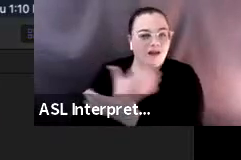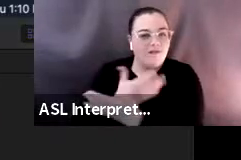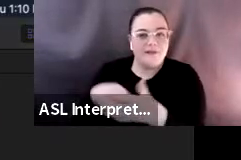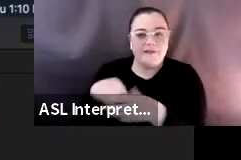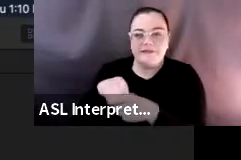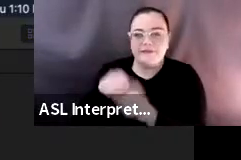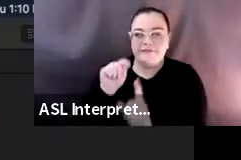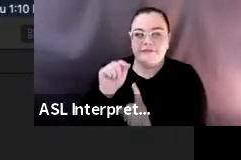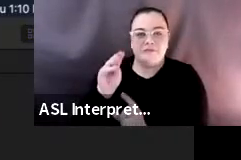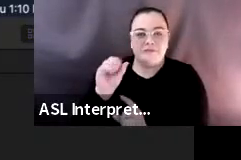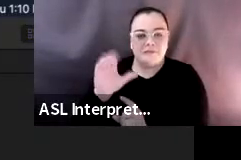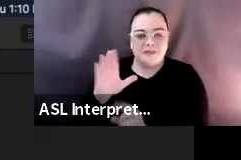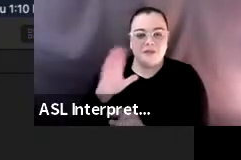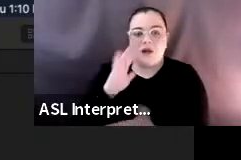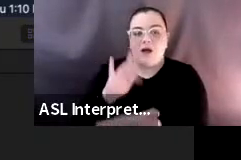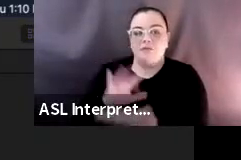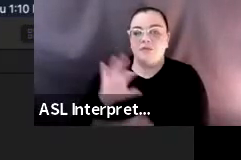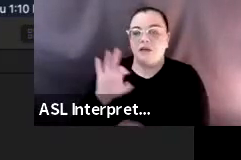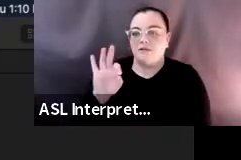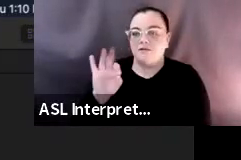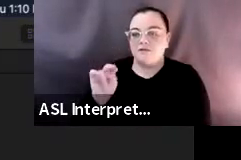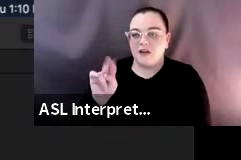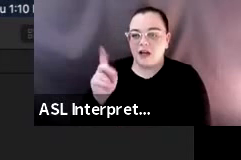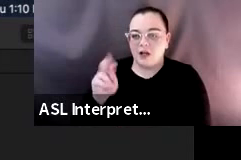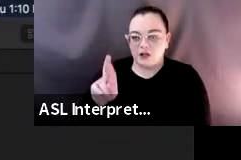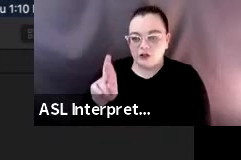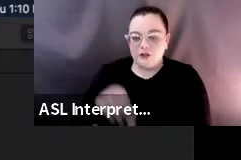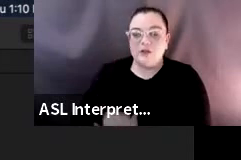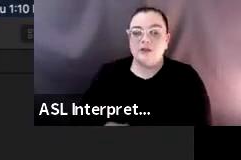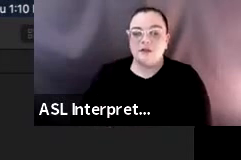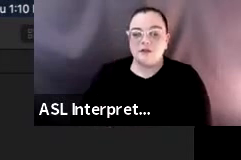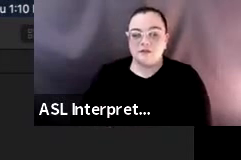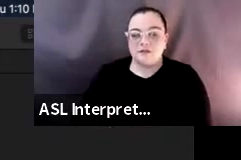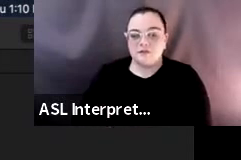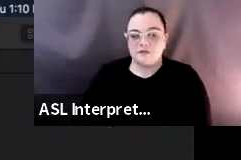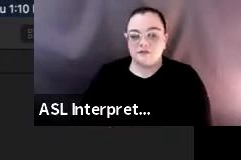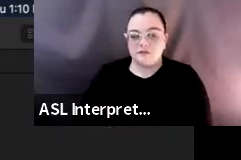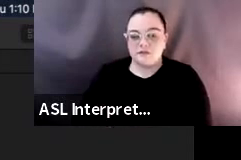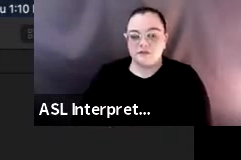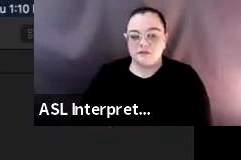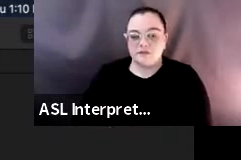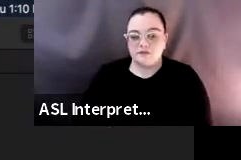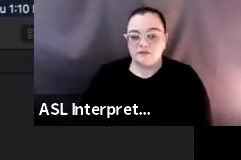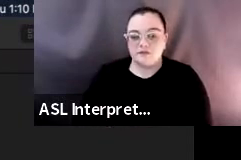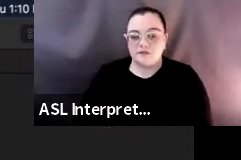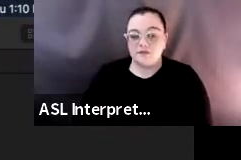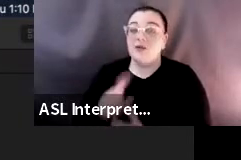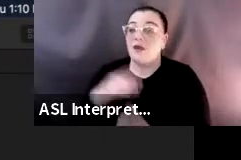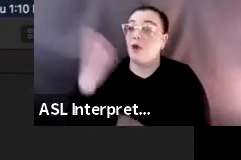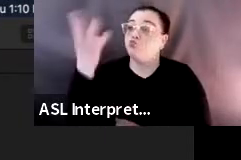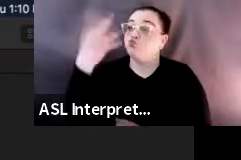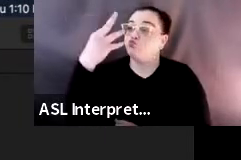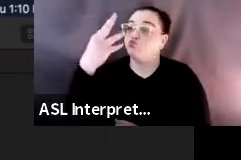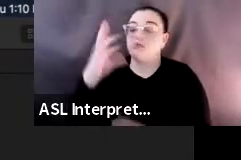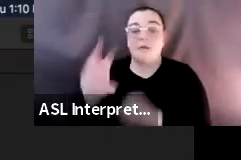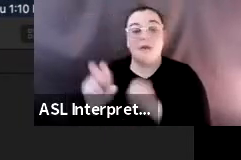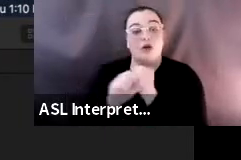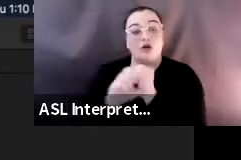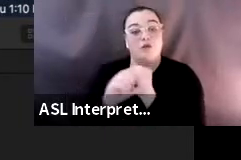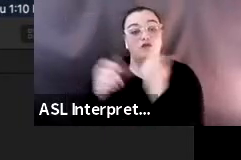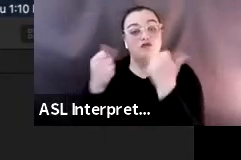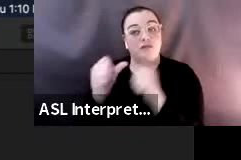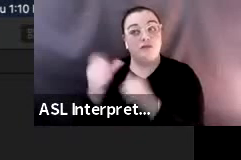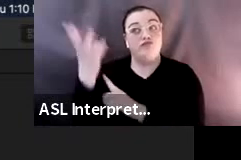up my Finder window. And I shot my commercial audition on my smartphone, like we sort of talked about last